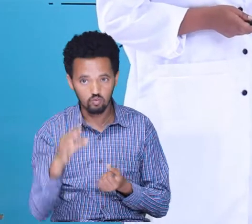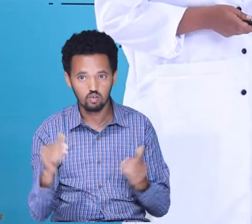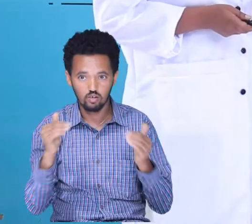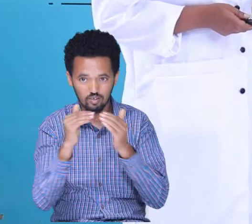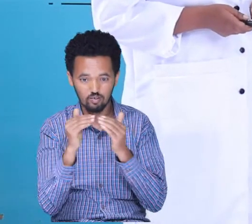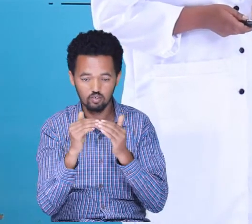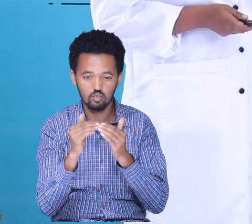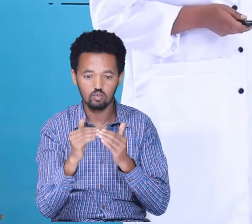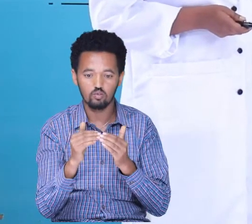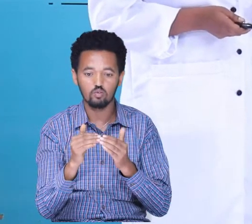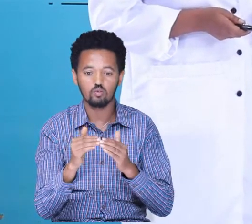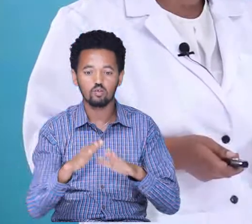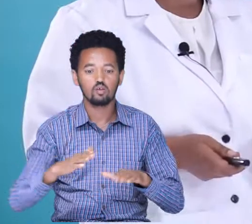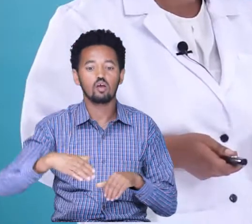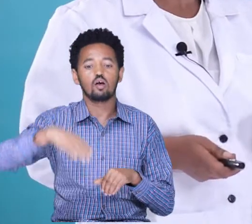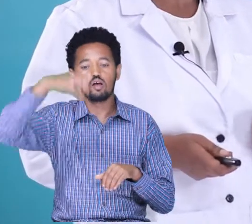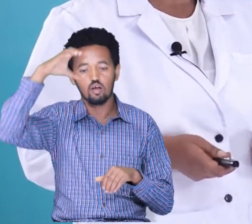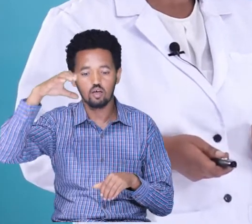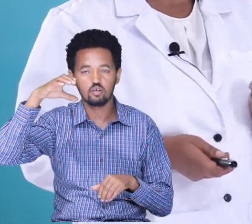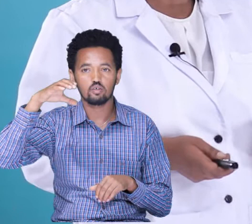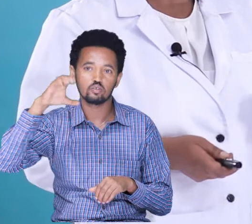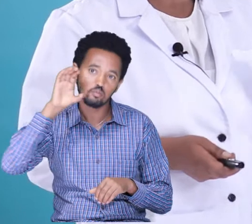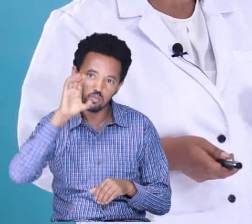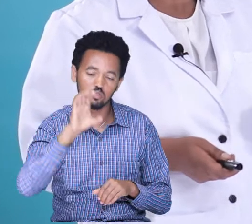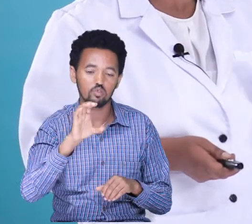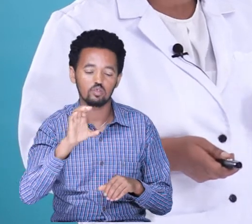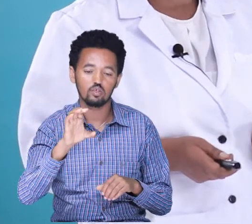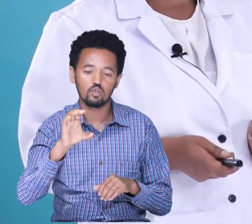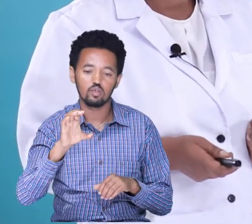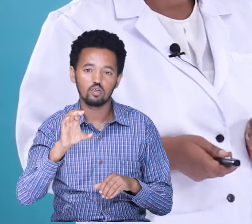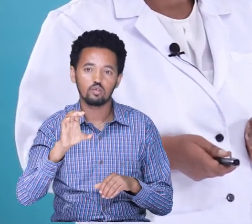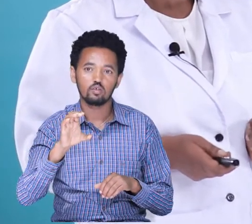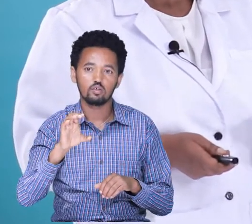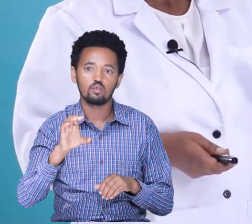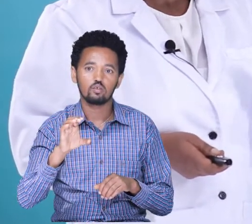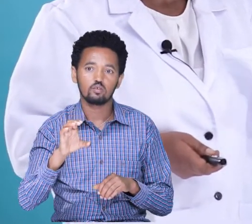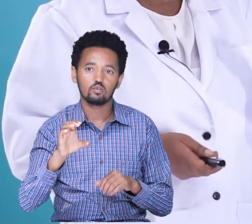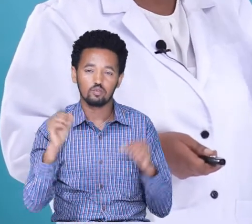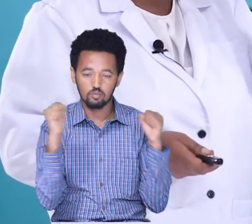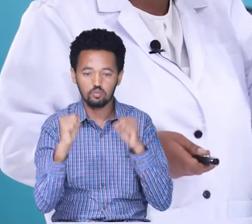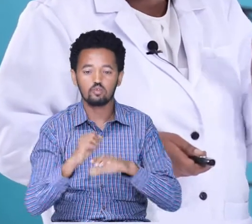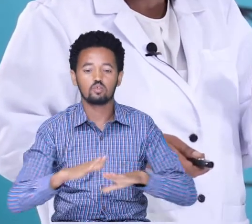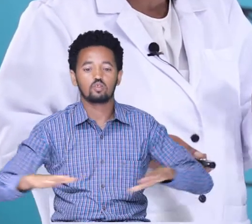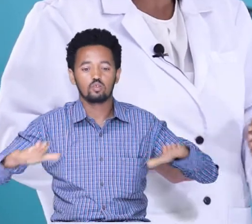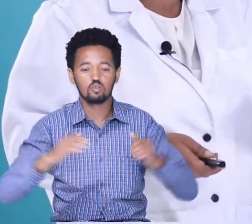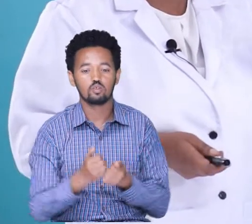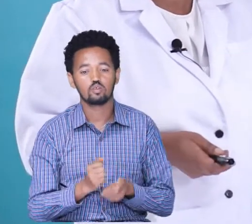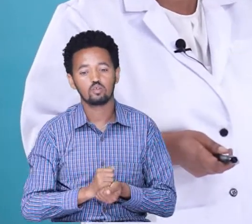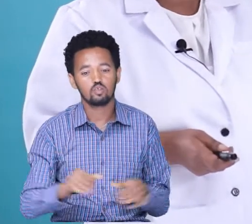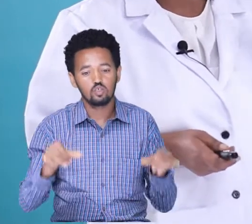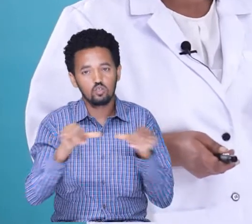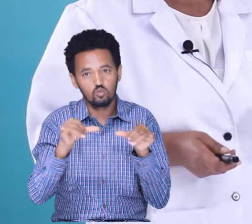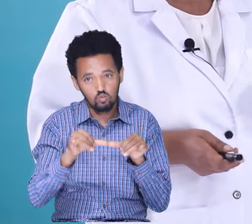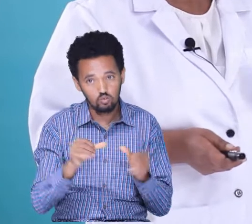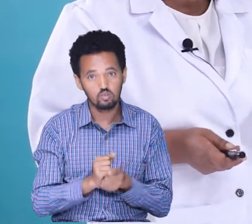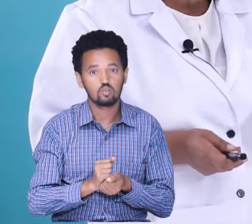equator have high temperature because of high angle of the sun. When we move from the equator toward the